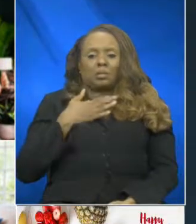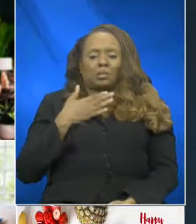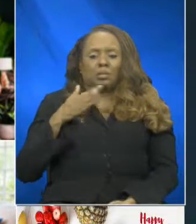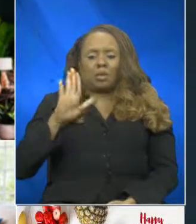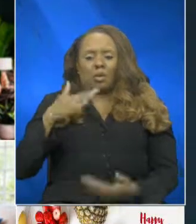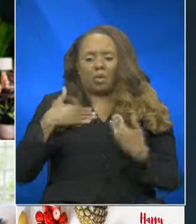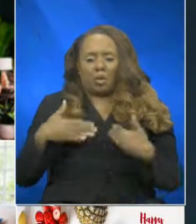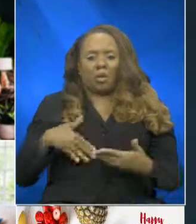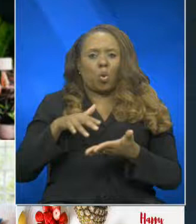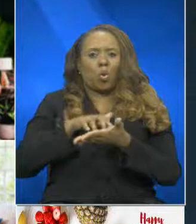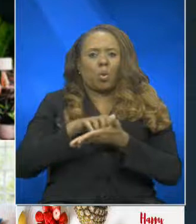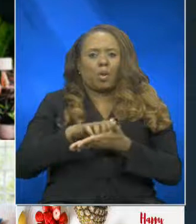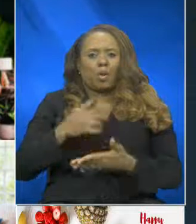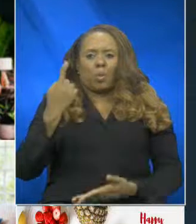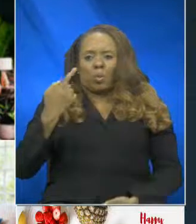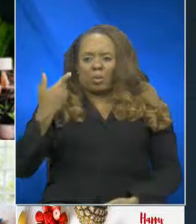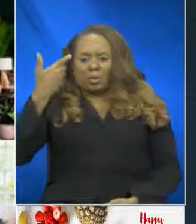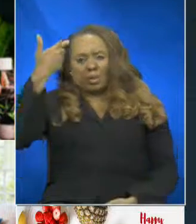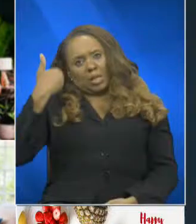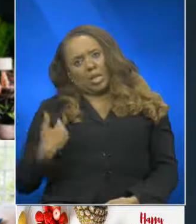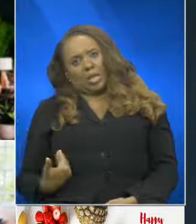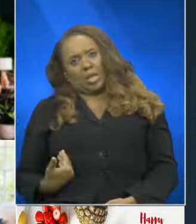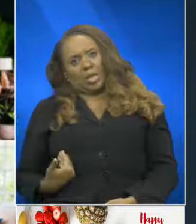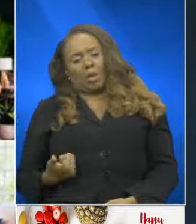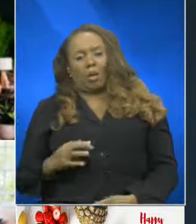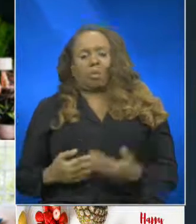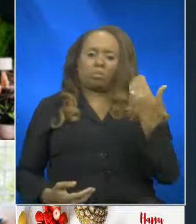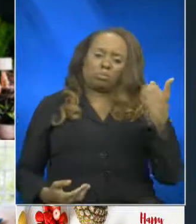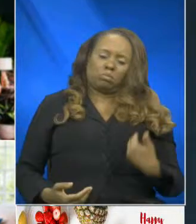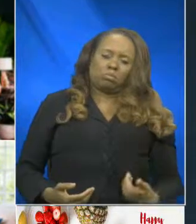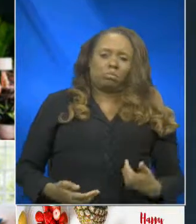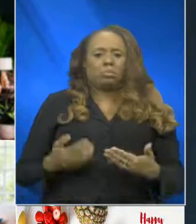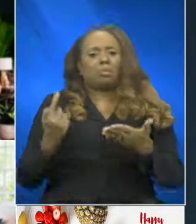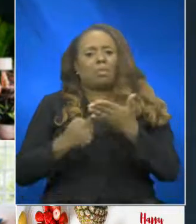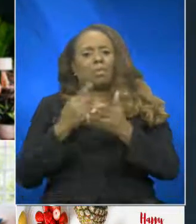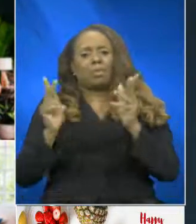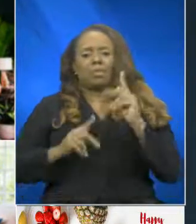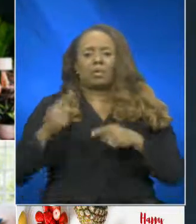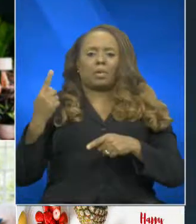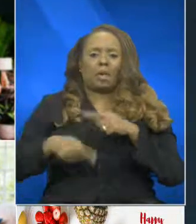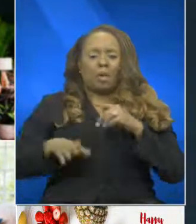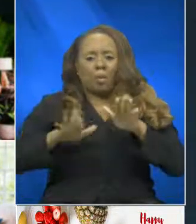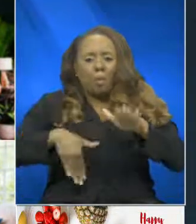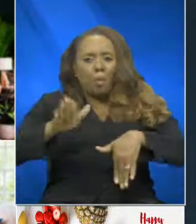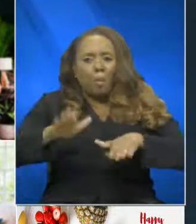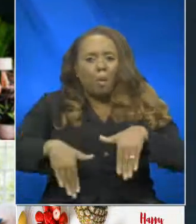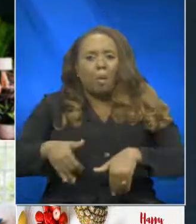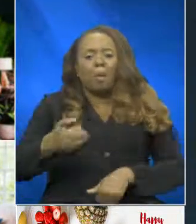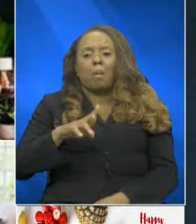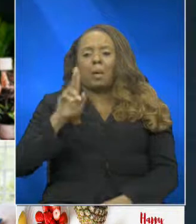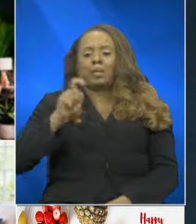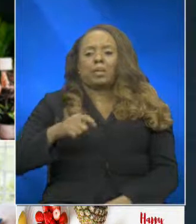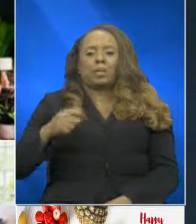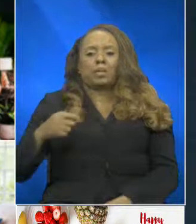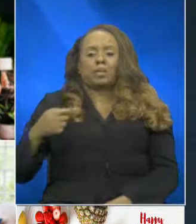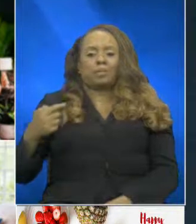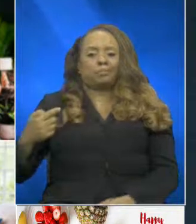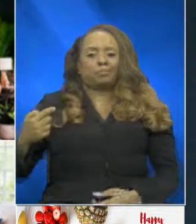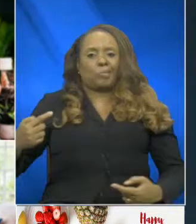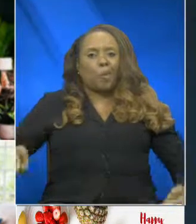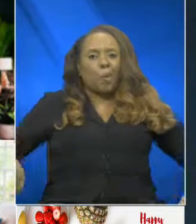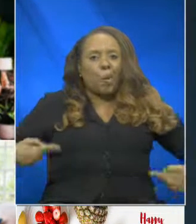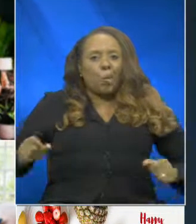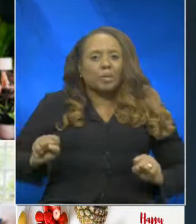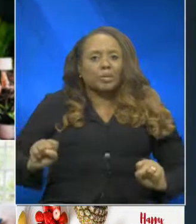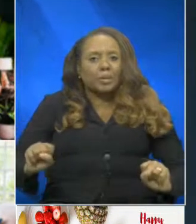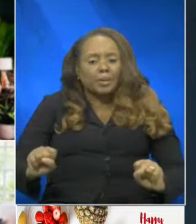body, and that can lead to the fact that you can't walk or you may be confined to a wheelchair. The mere